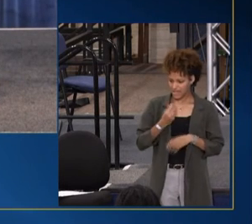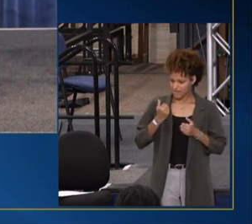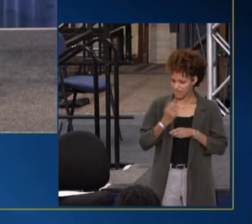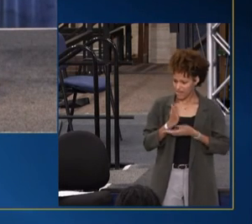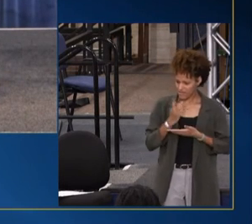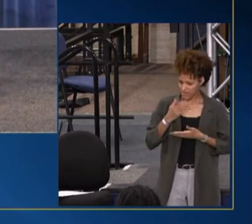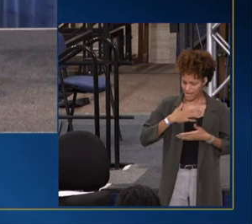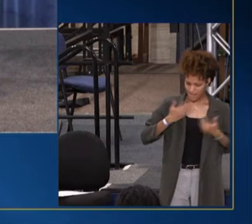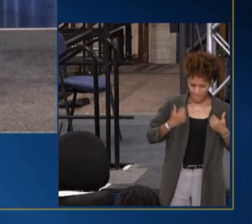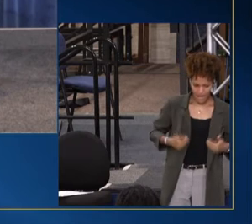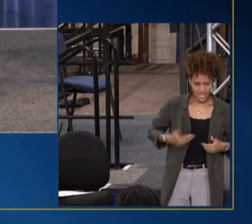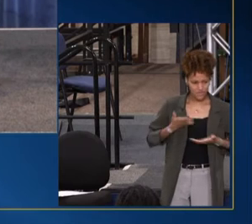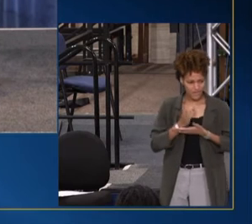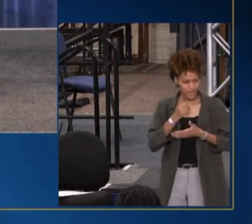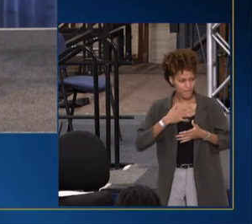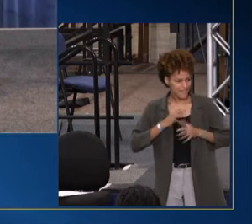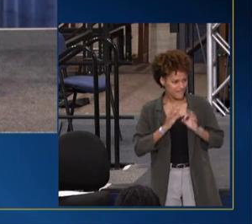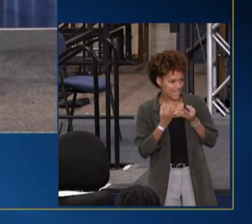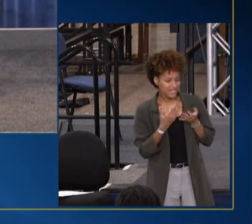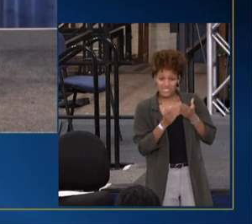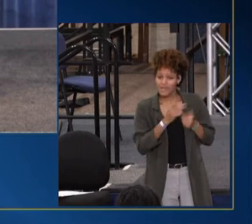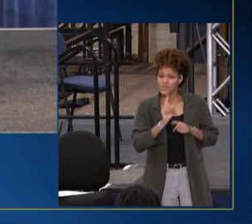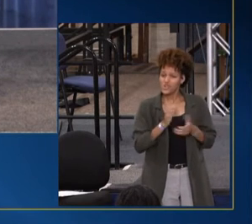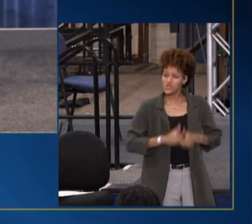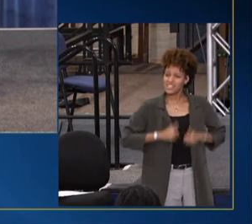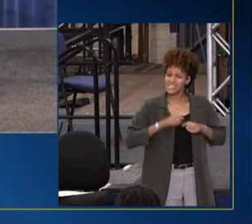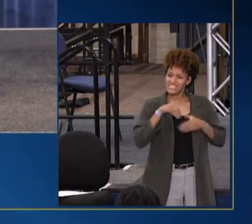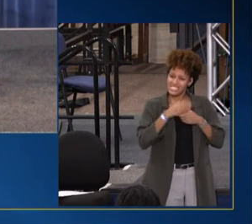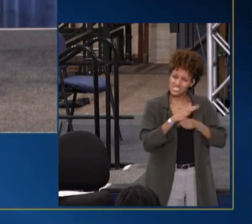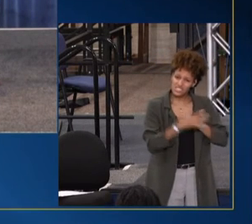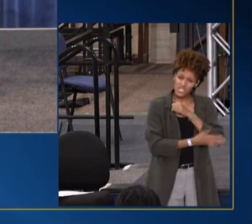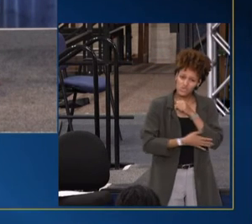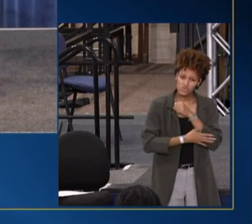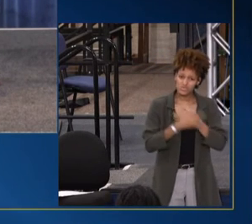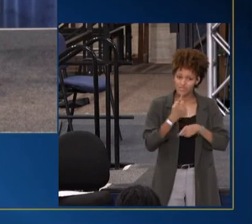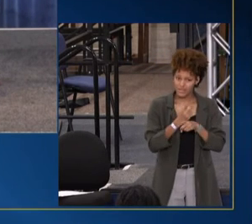bodies and for their families, no matter where they live in this country, right?